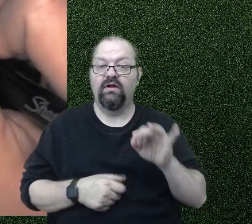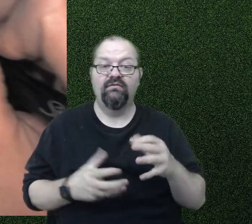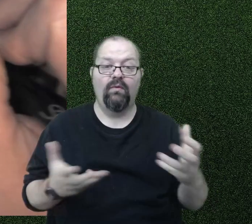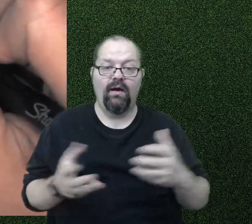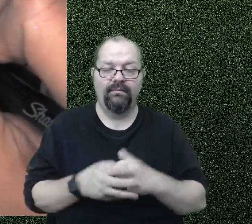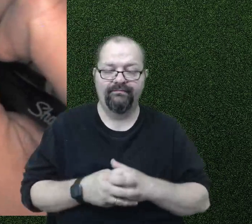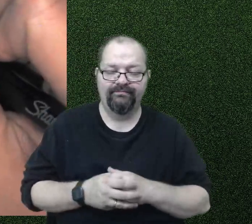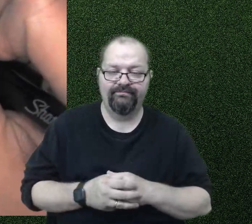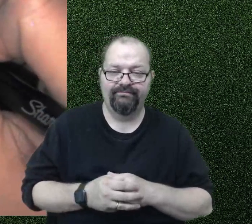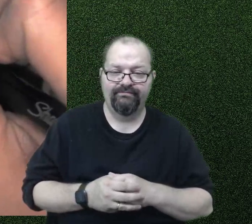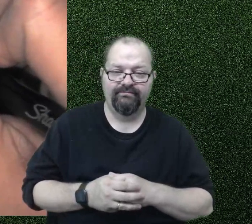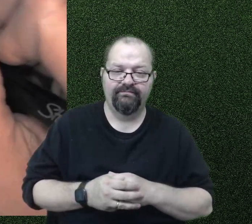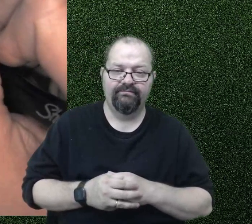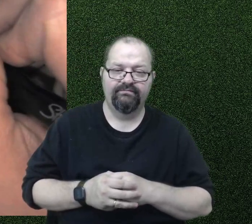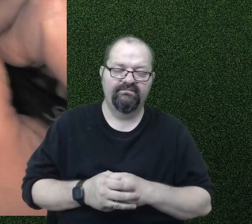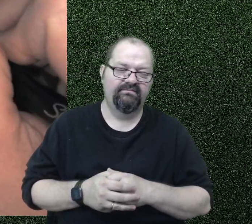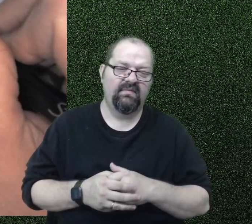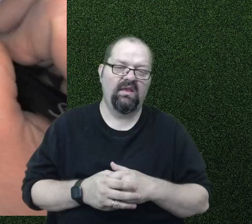let's say